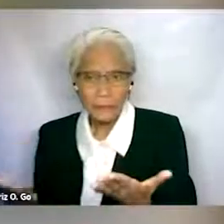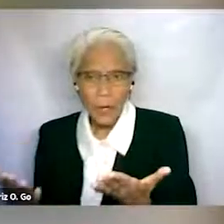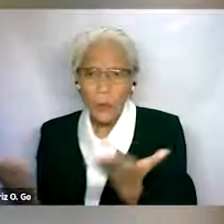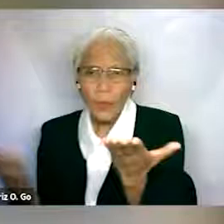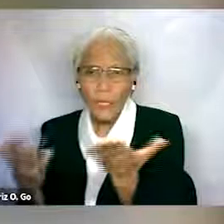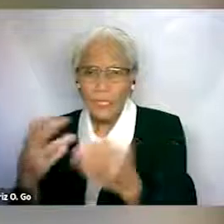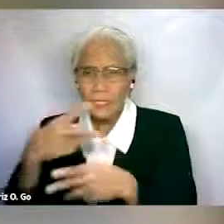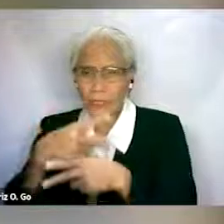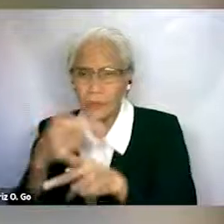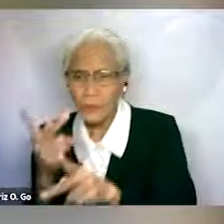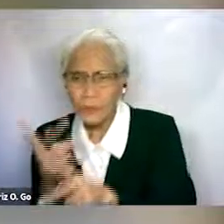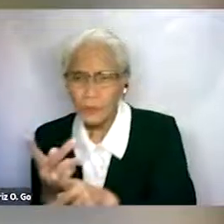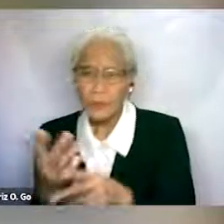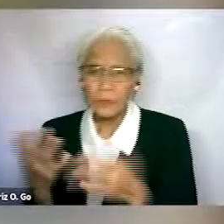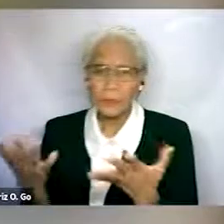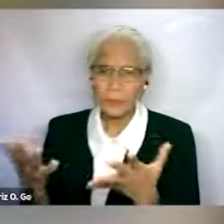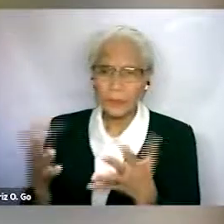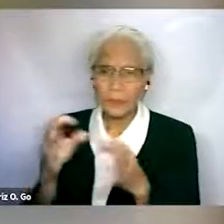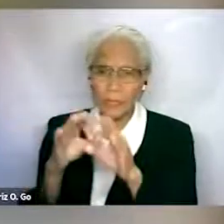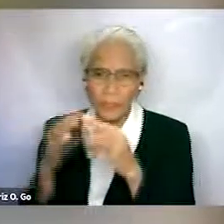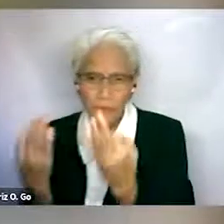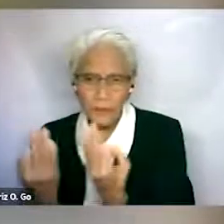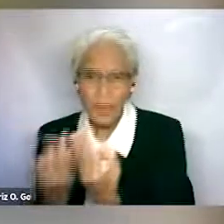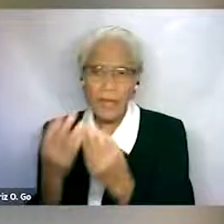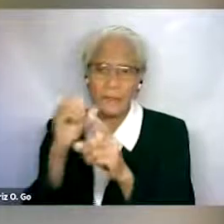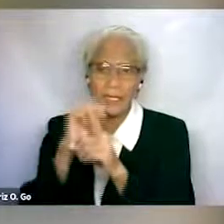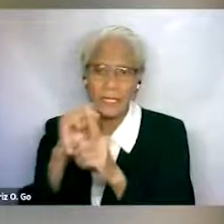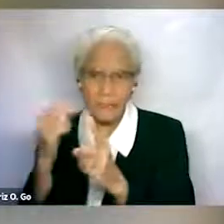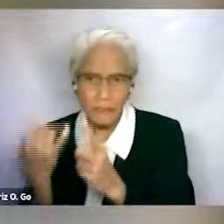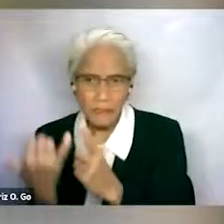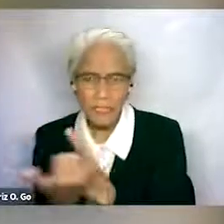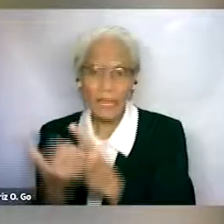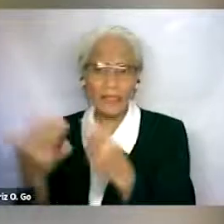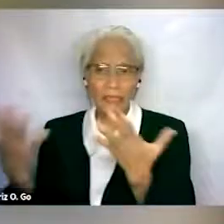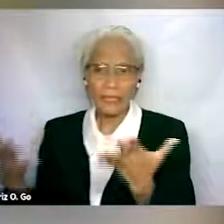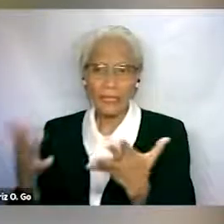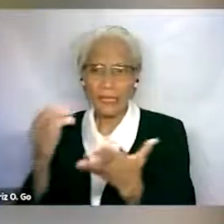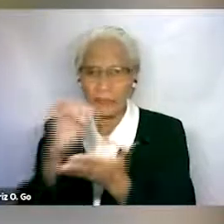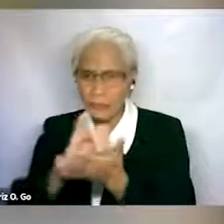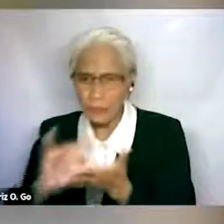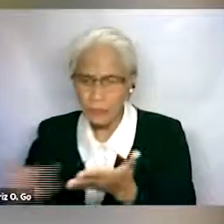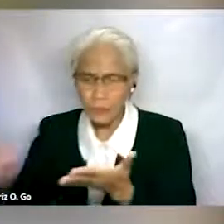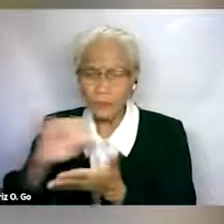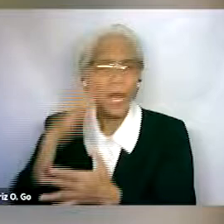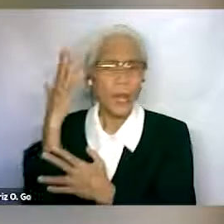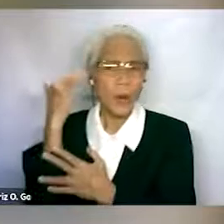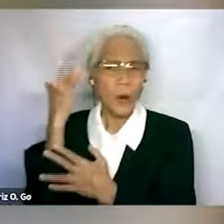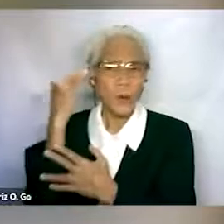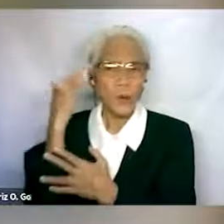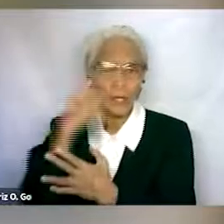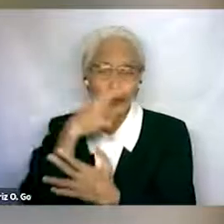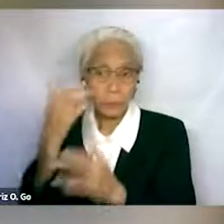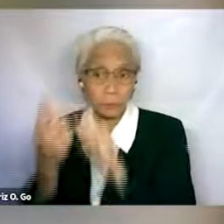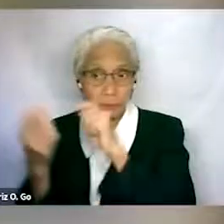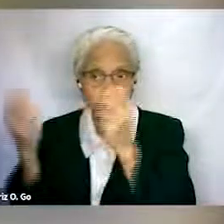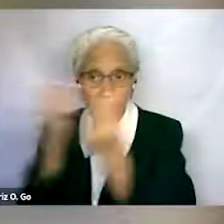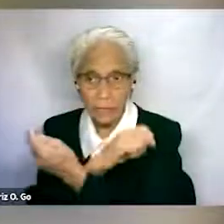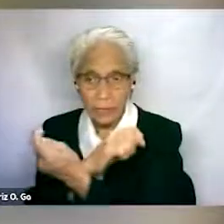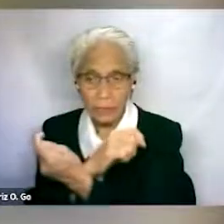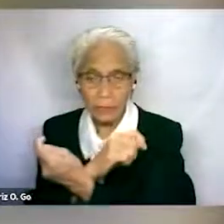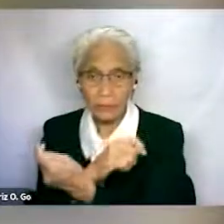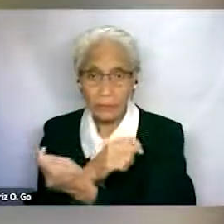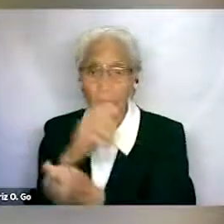how society impacts and the culture and practices in society impacts the enjoyment of women and girls' rights, and this include